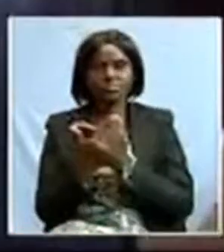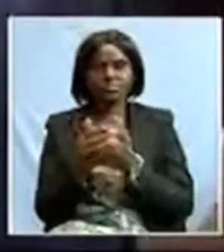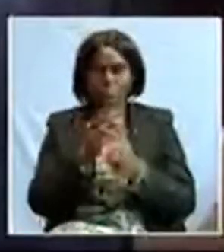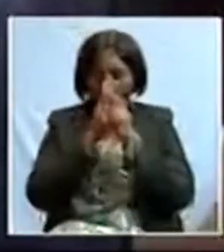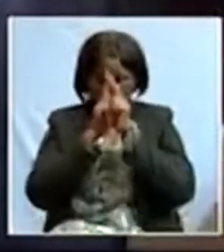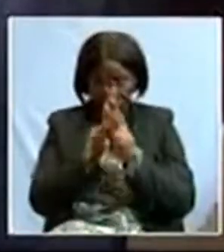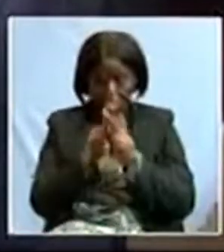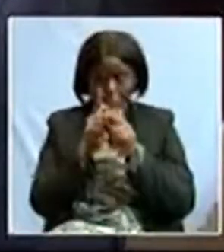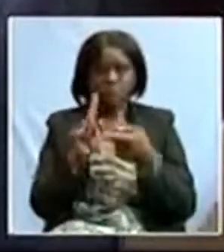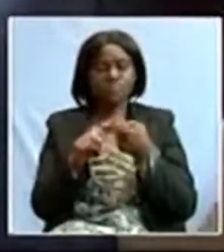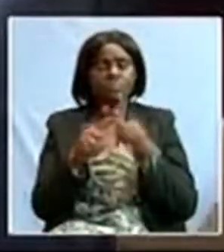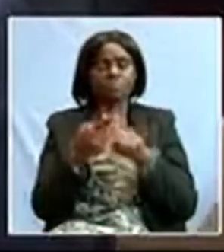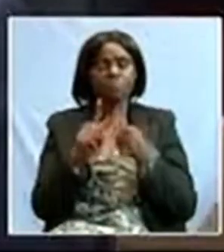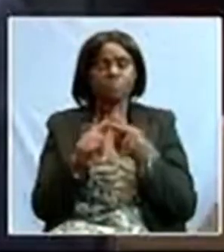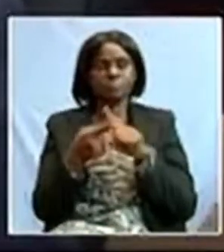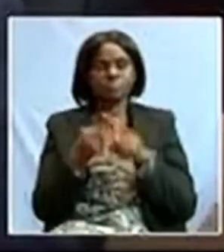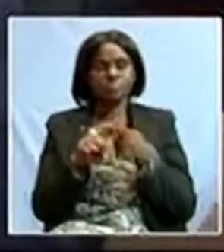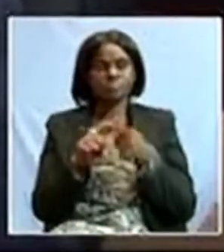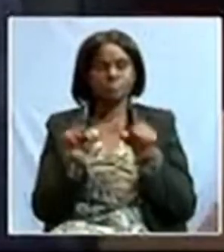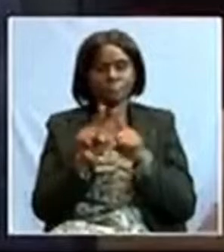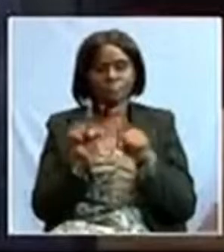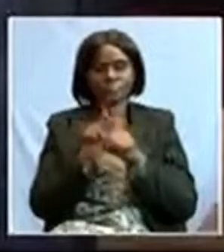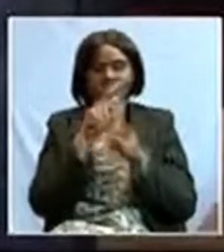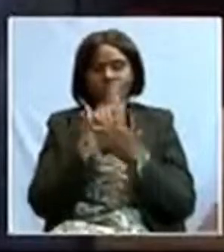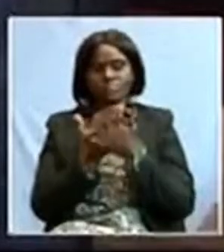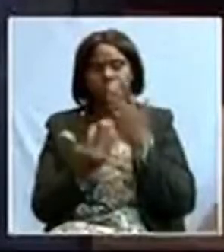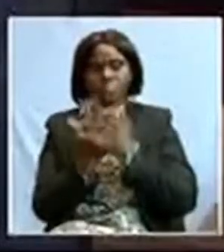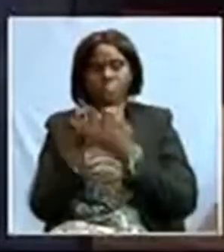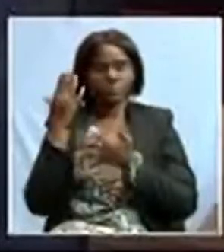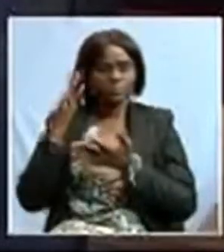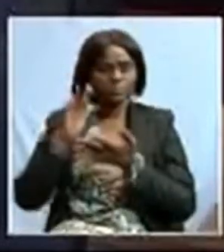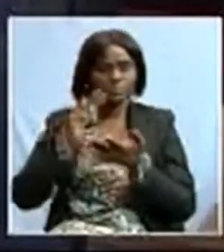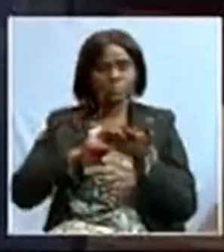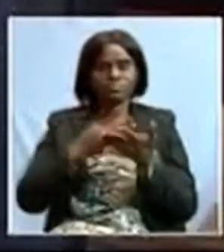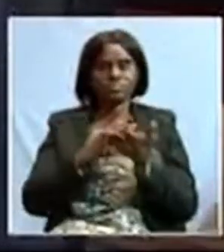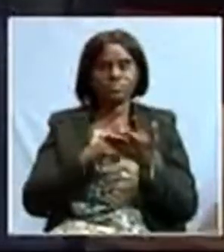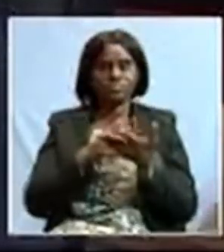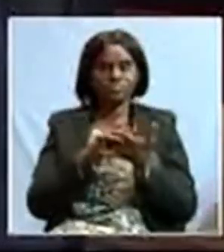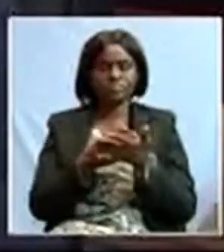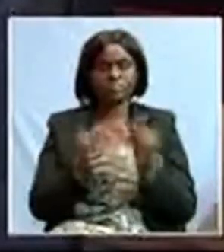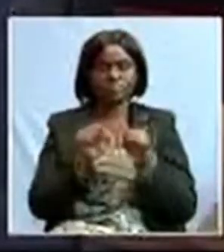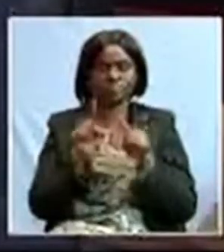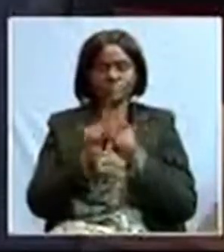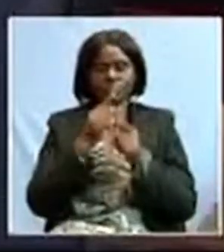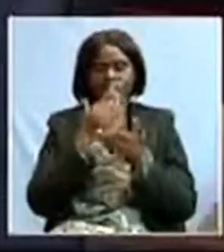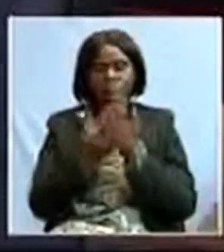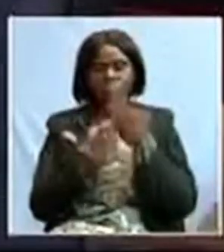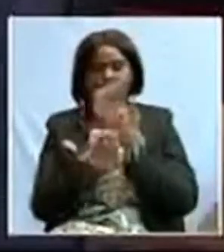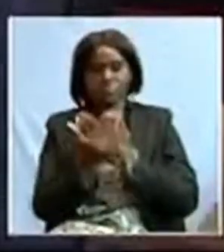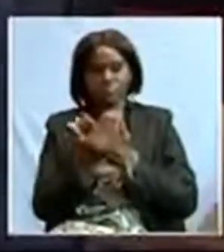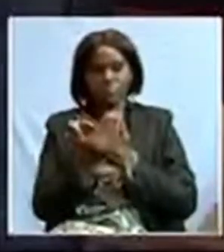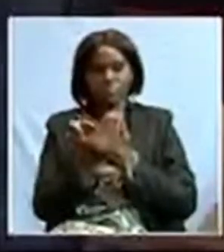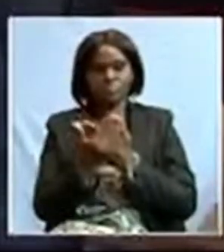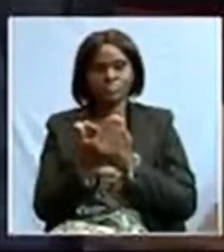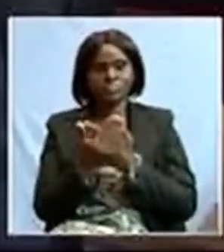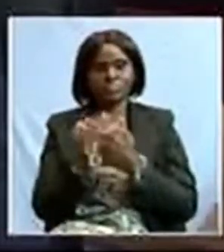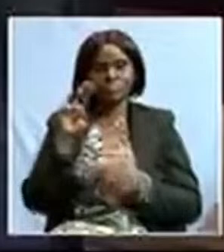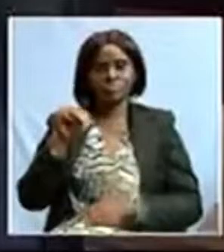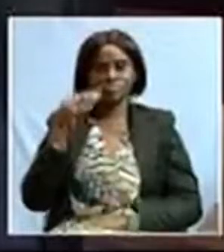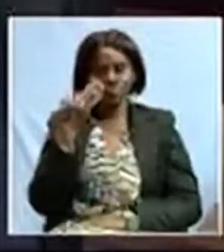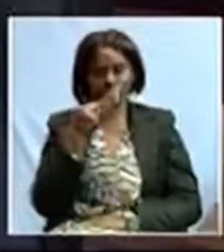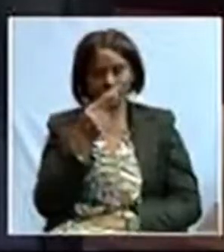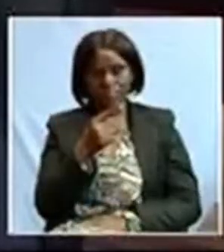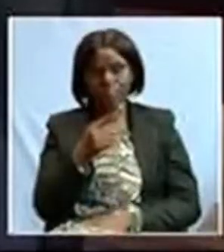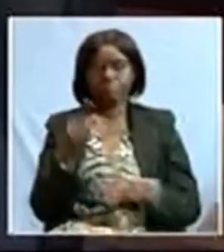Honorable colleagues. Good morning, our permanent witnesses. And good morning, actually, Mufulira